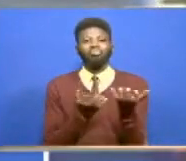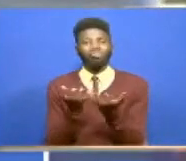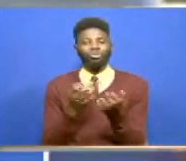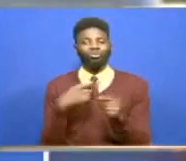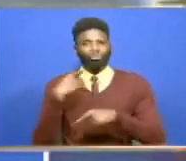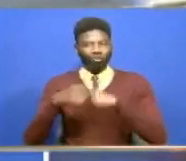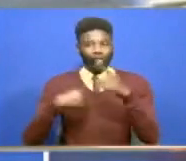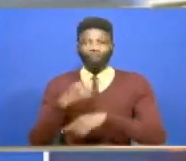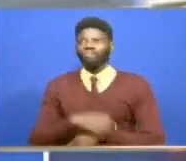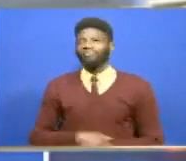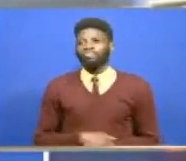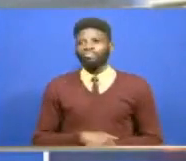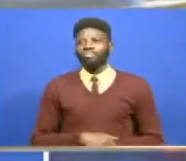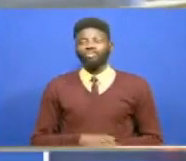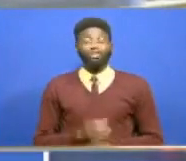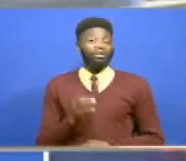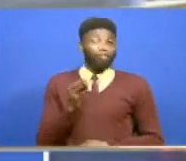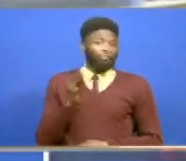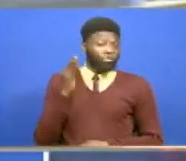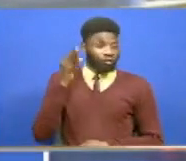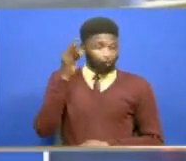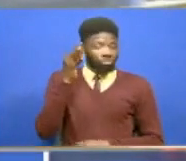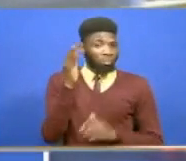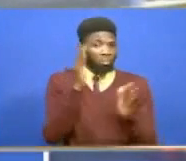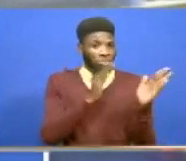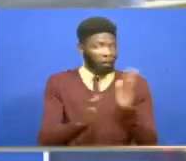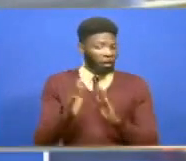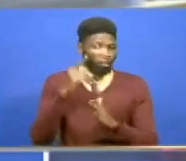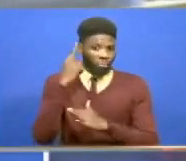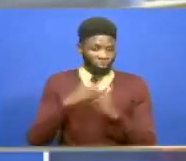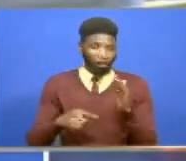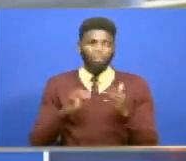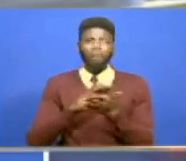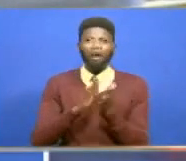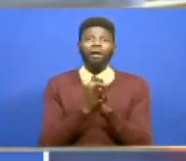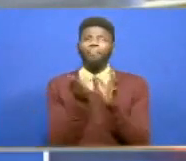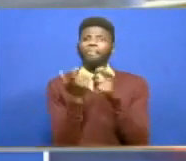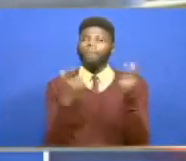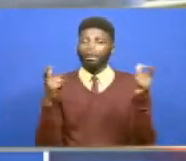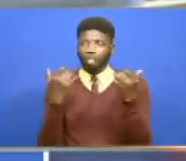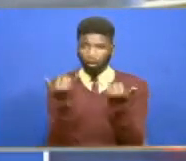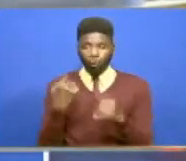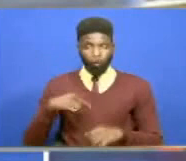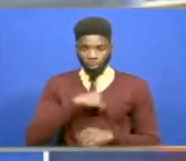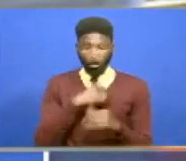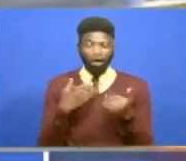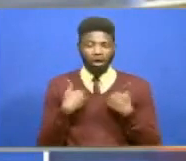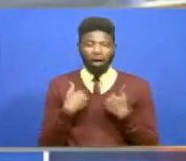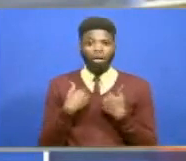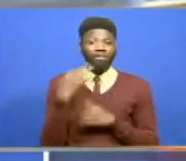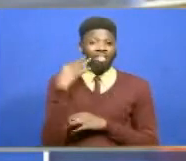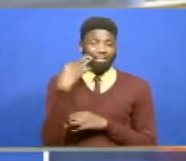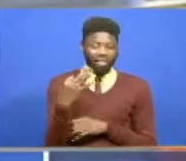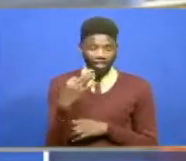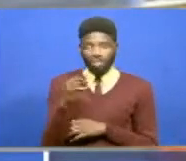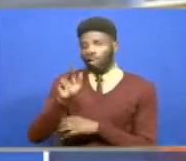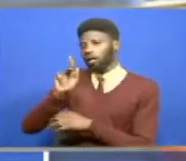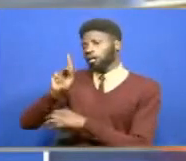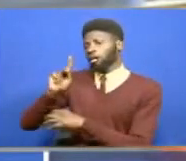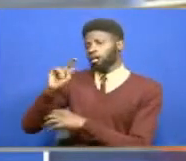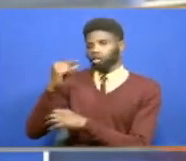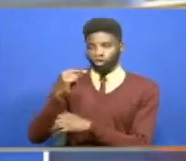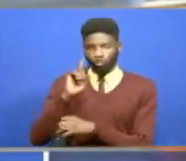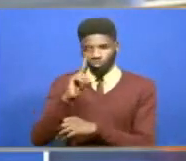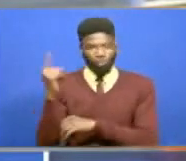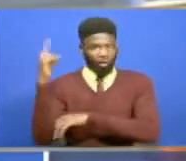The future plan is to expand this. Right now we are doing 300 kilos per day.